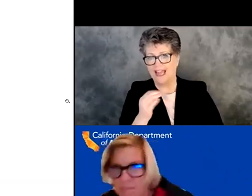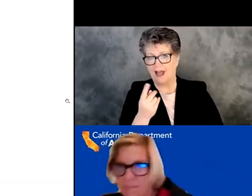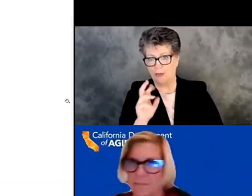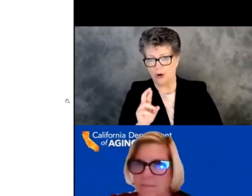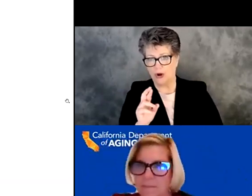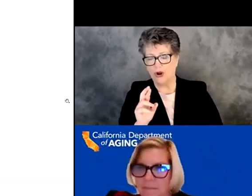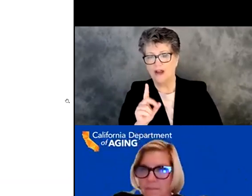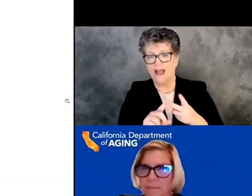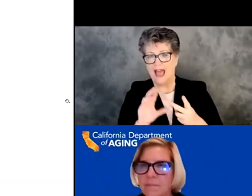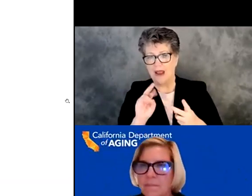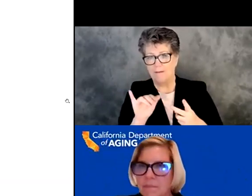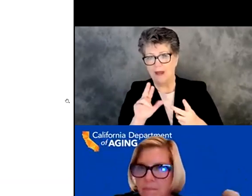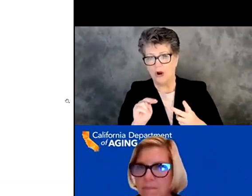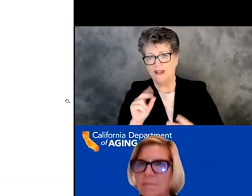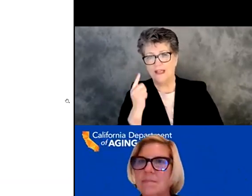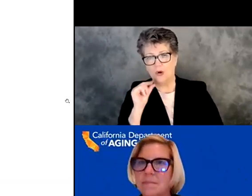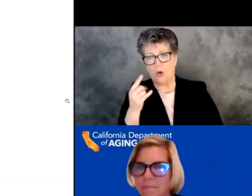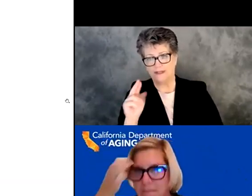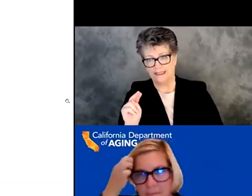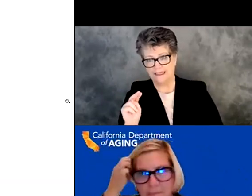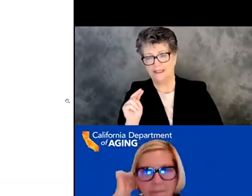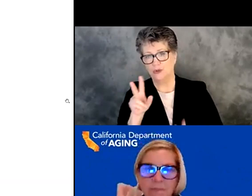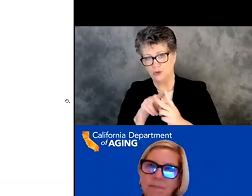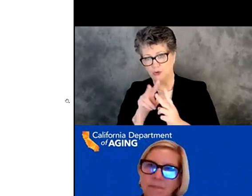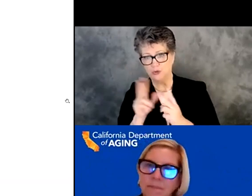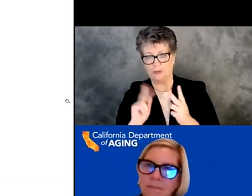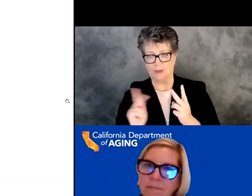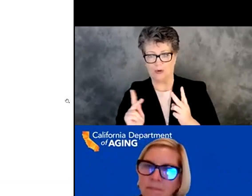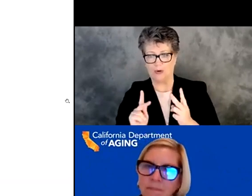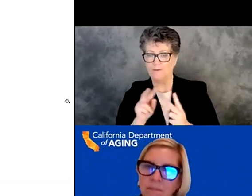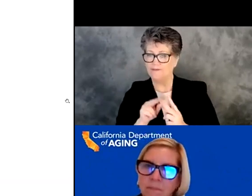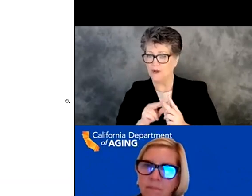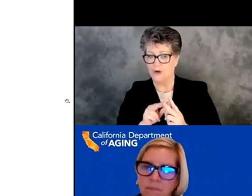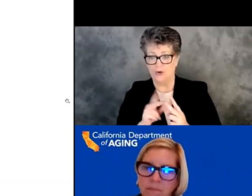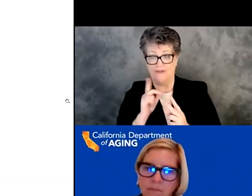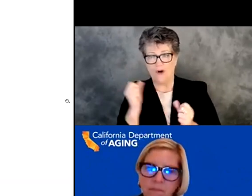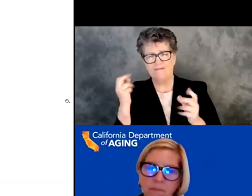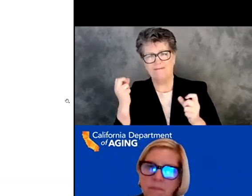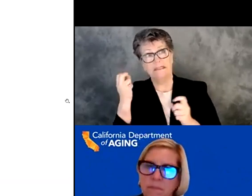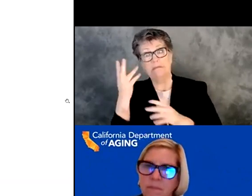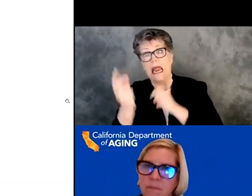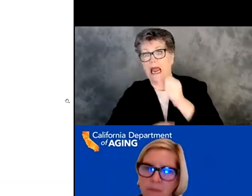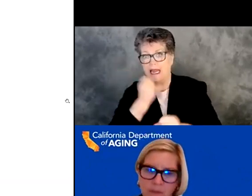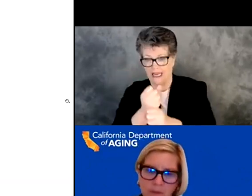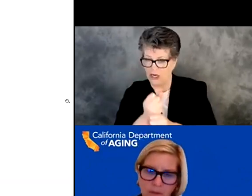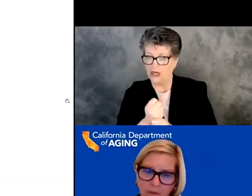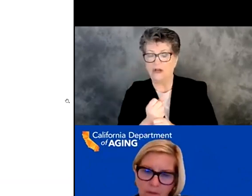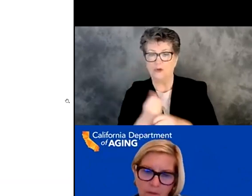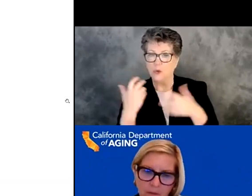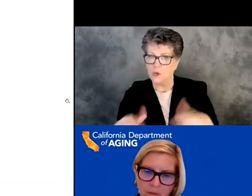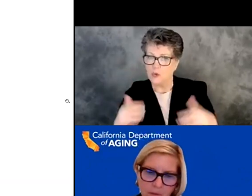and Marilyn Golden, two individuals who for decades have put in so